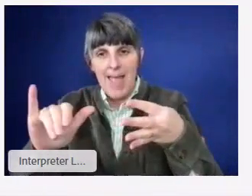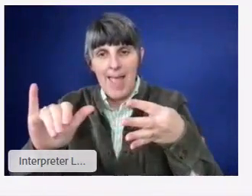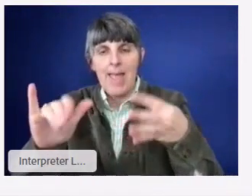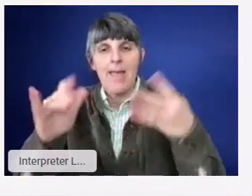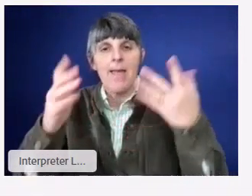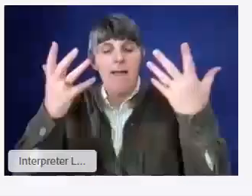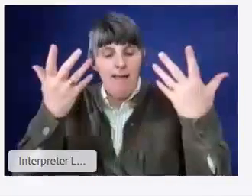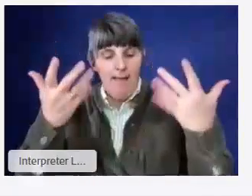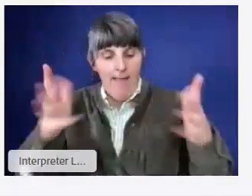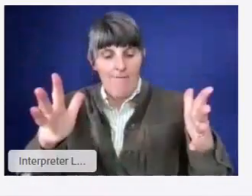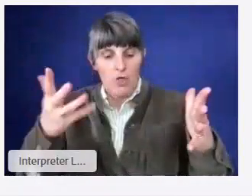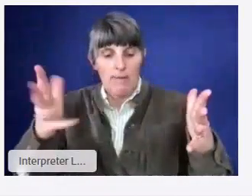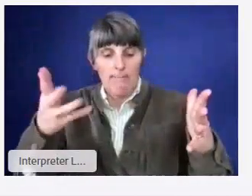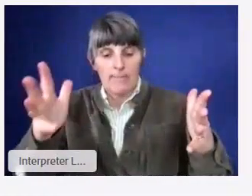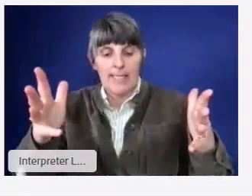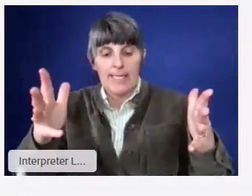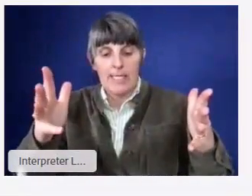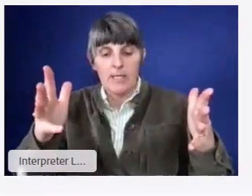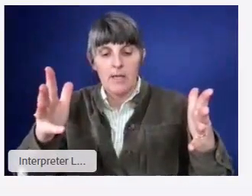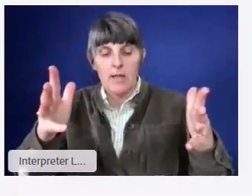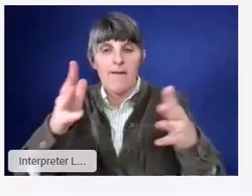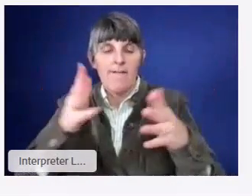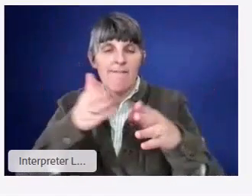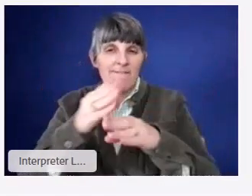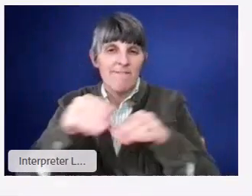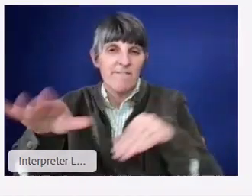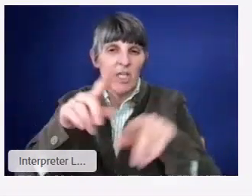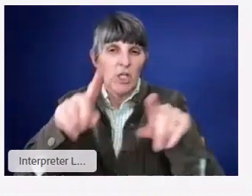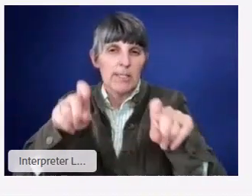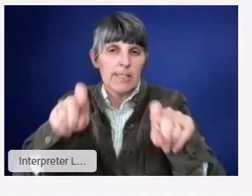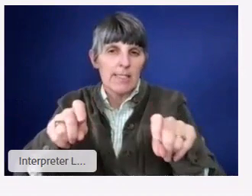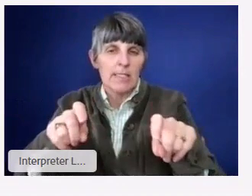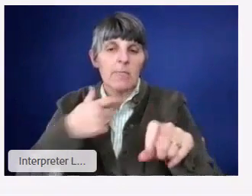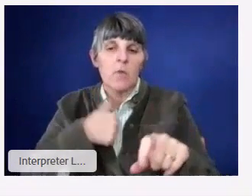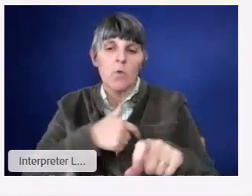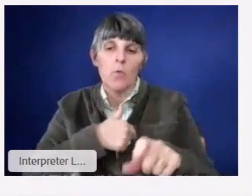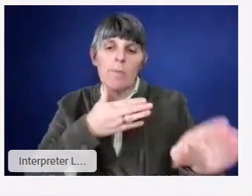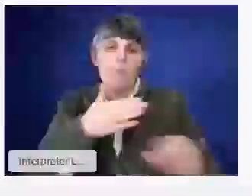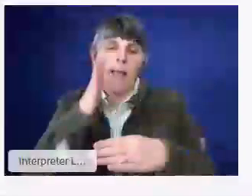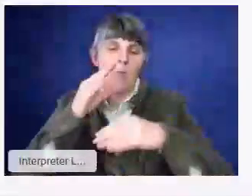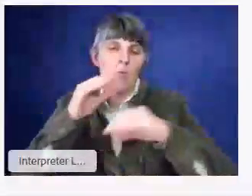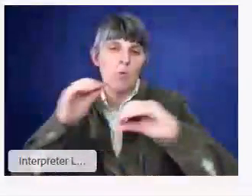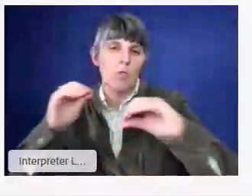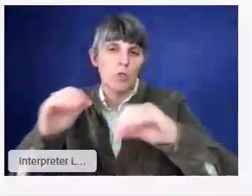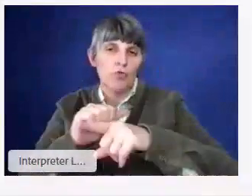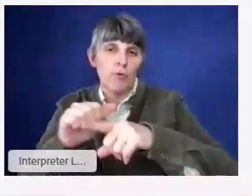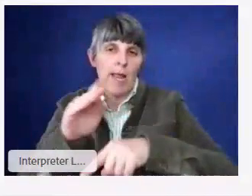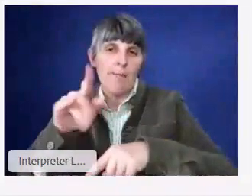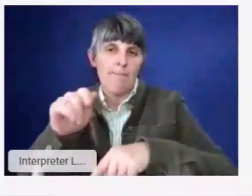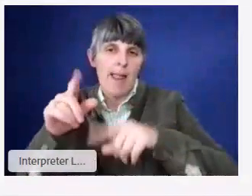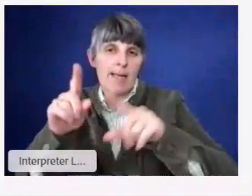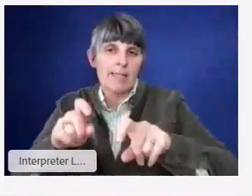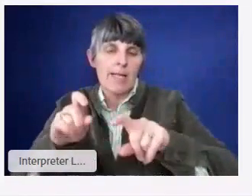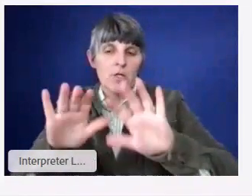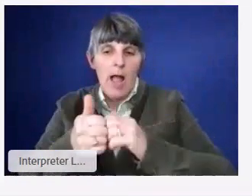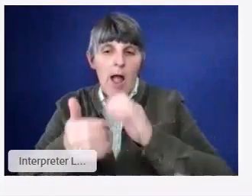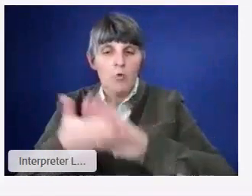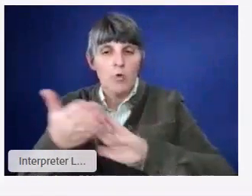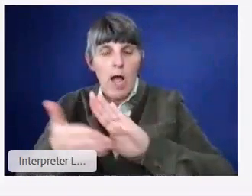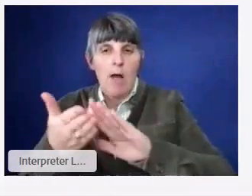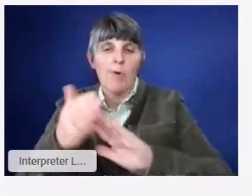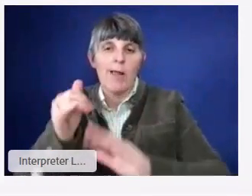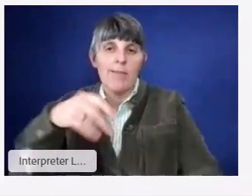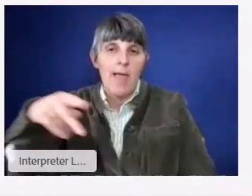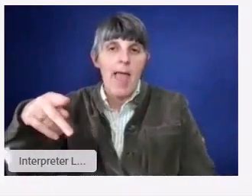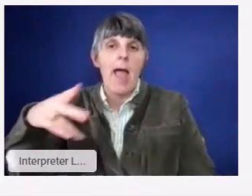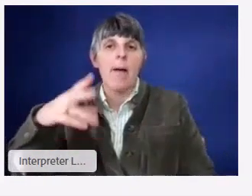done field testing. We plan to train the beta testers in how to operate the app and